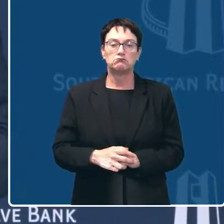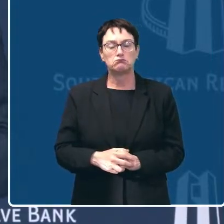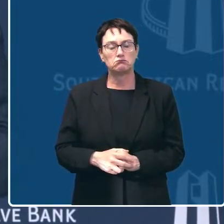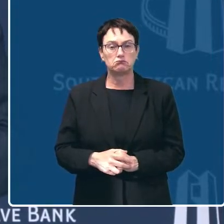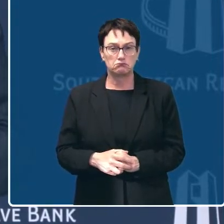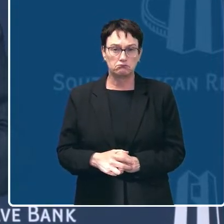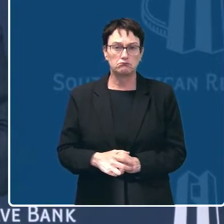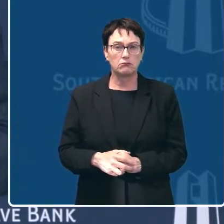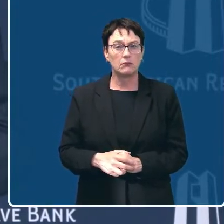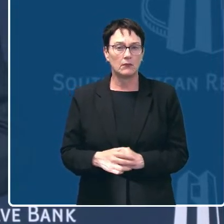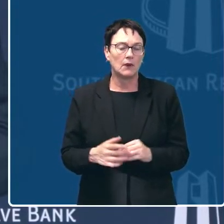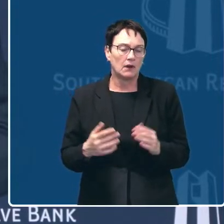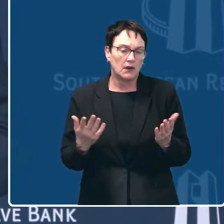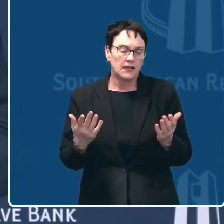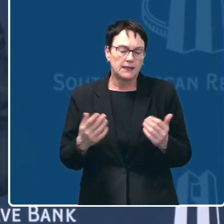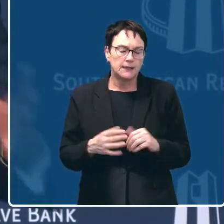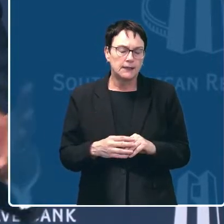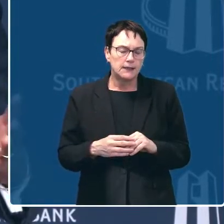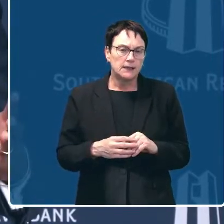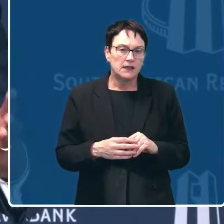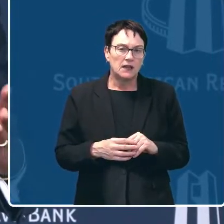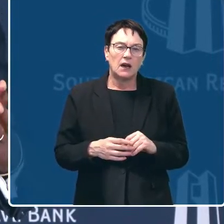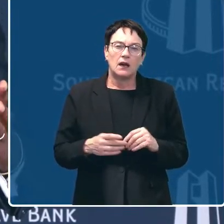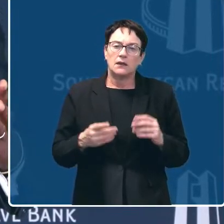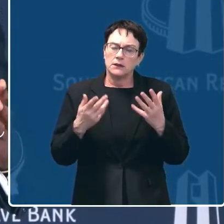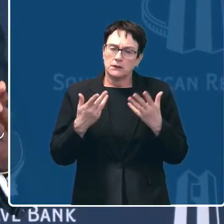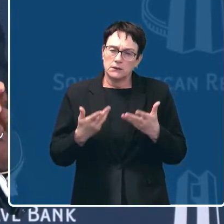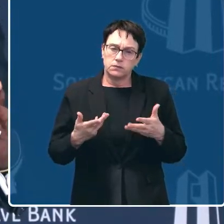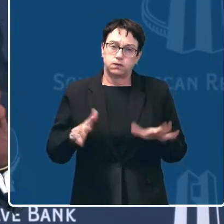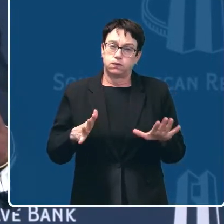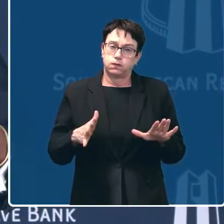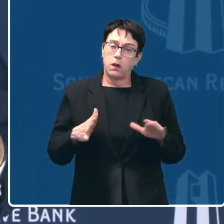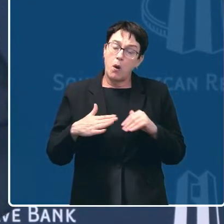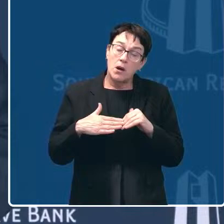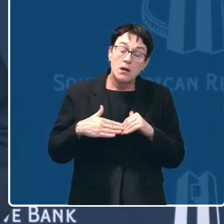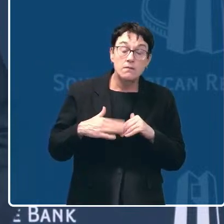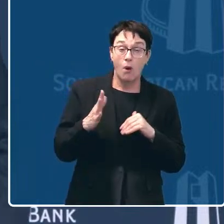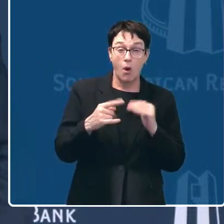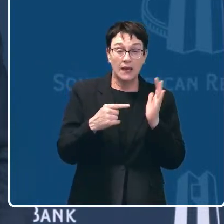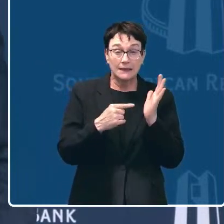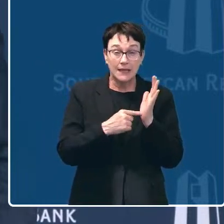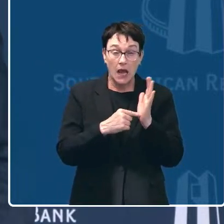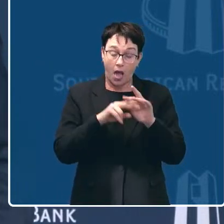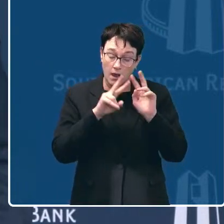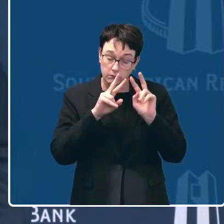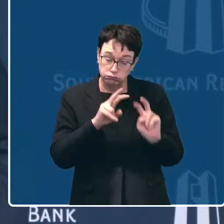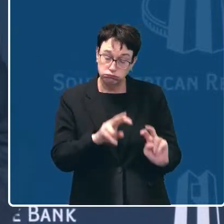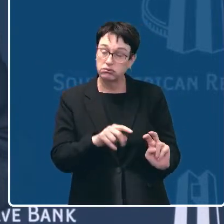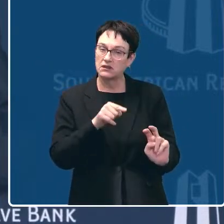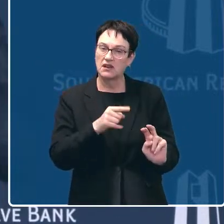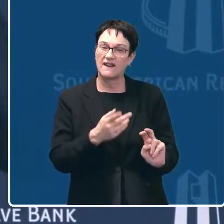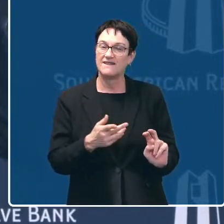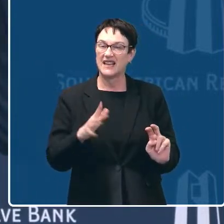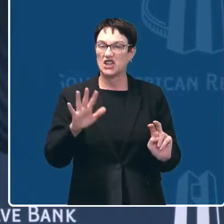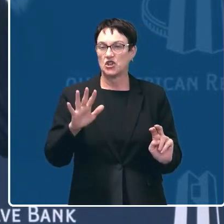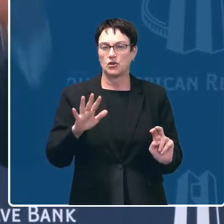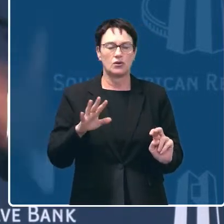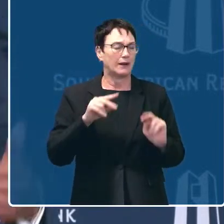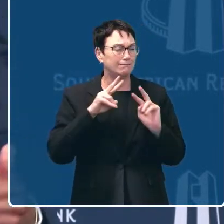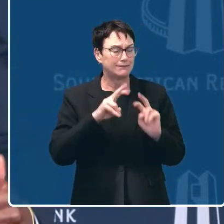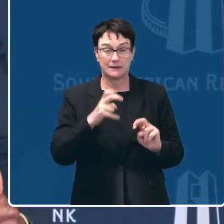Much of the heavy technical work had been done. What should be the optimum inflation